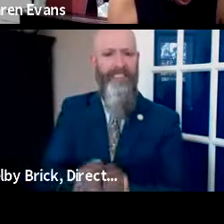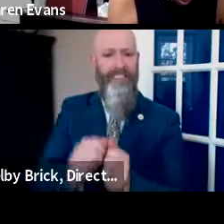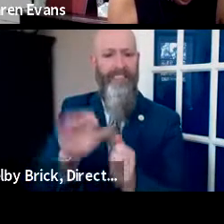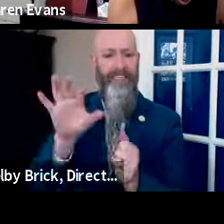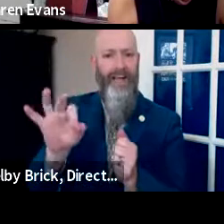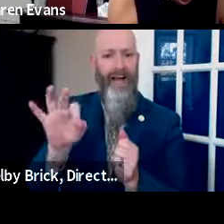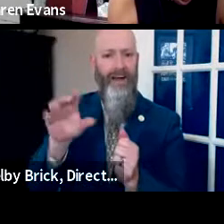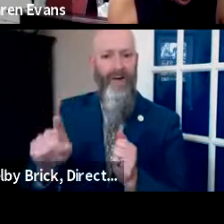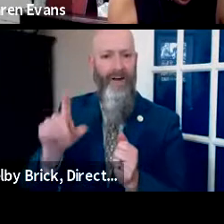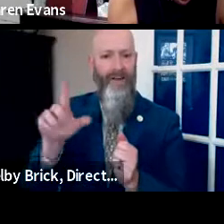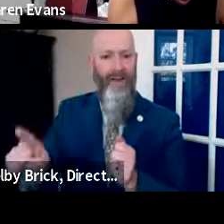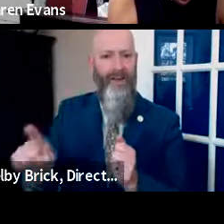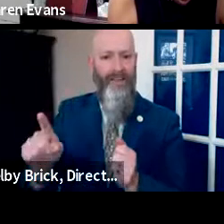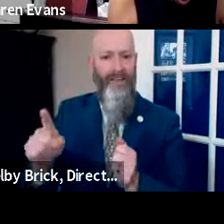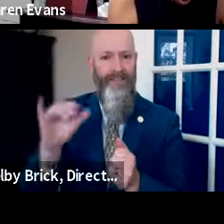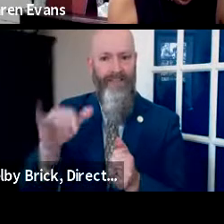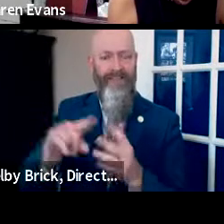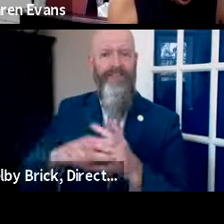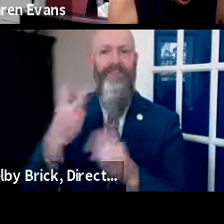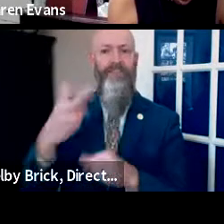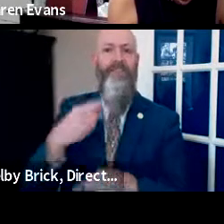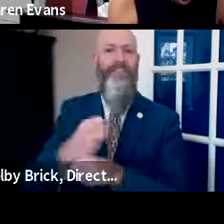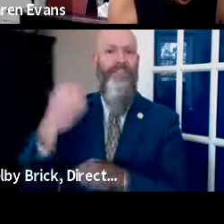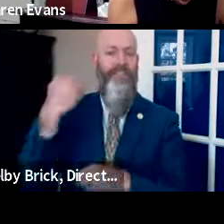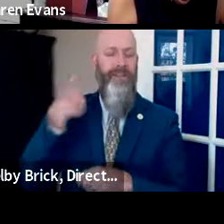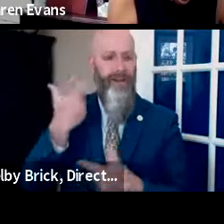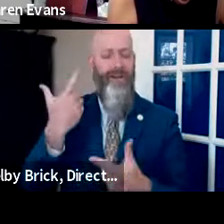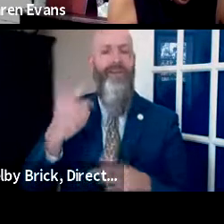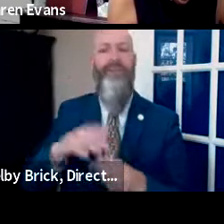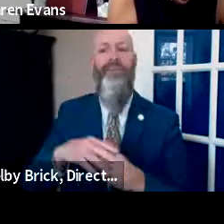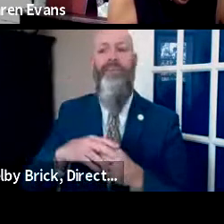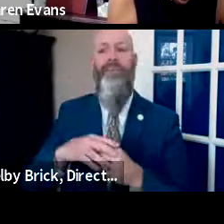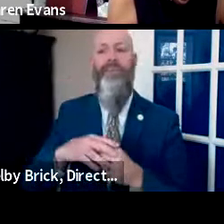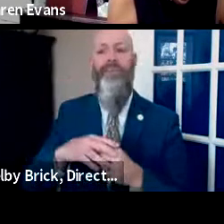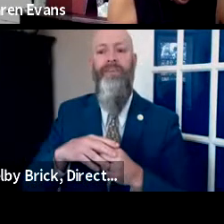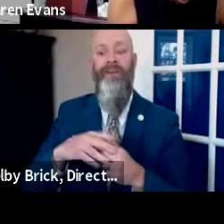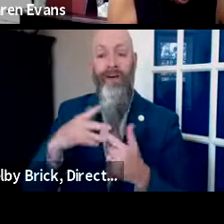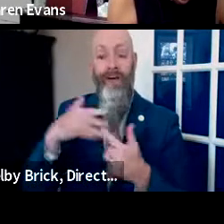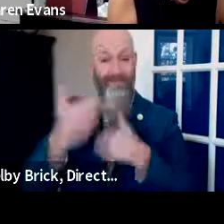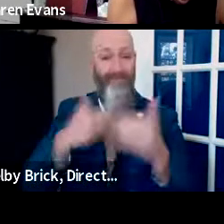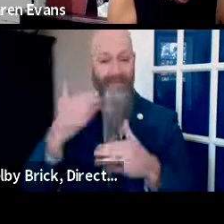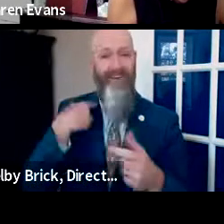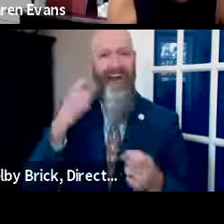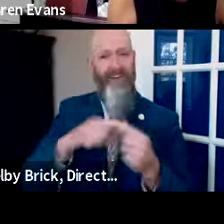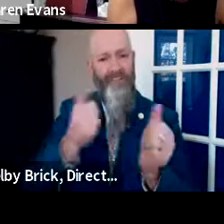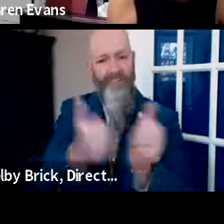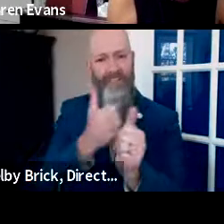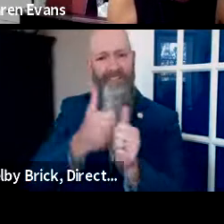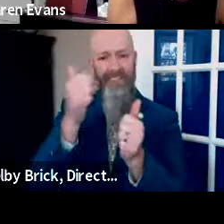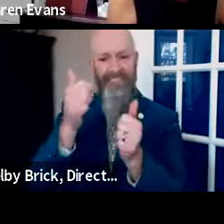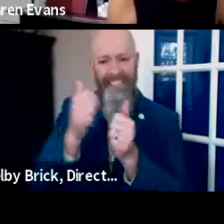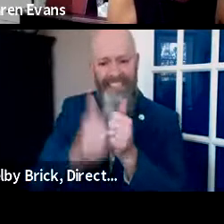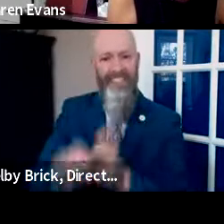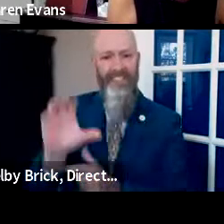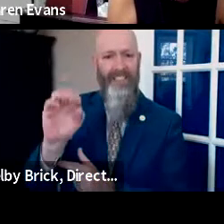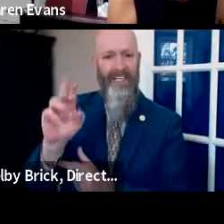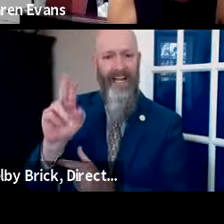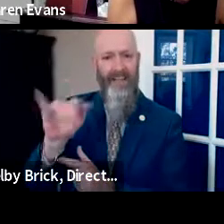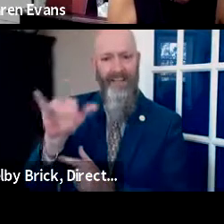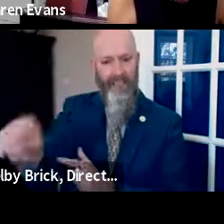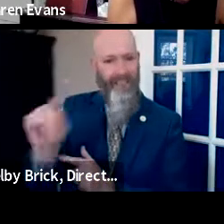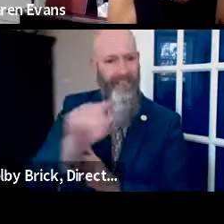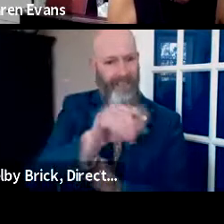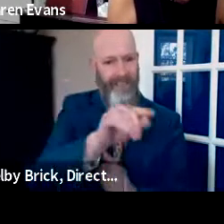We are proud to announce the implementation of text to 911. This has been a long time